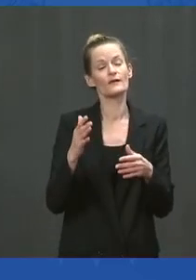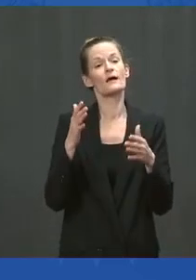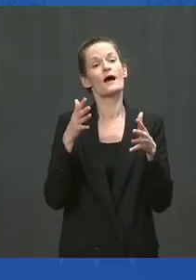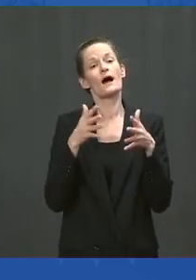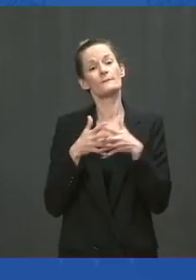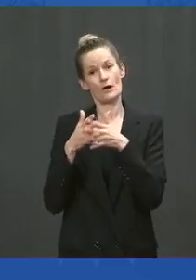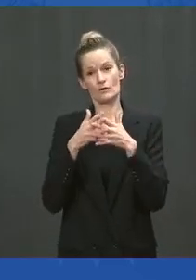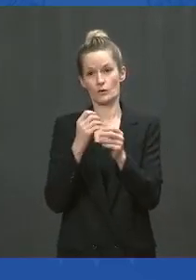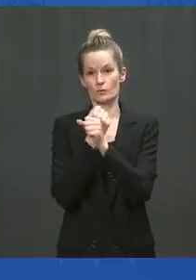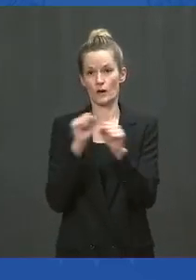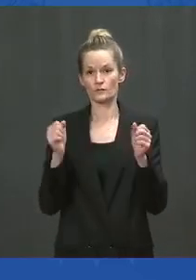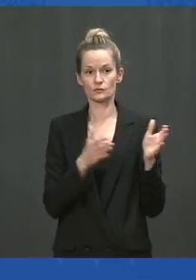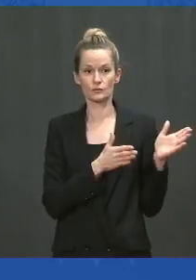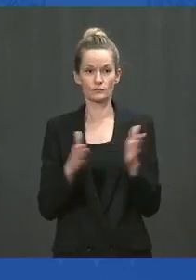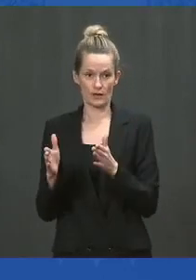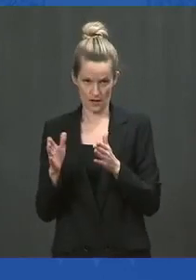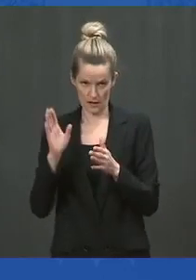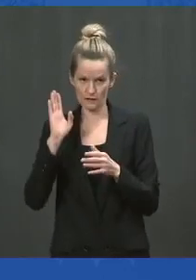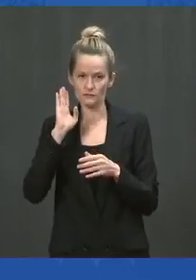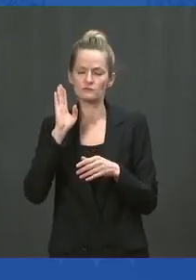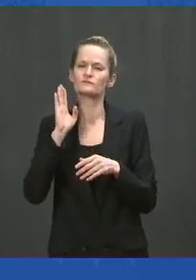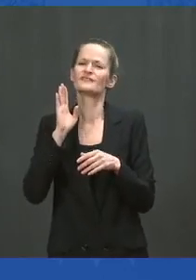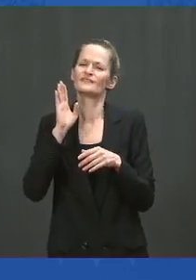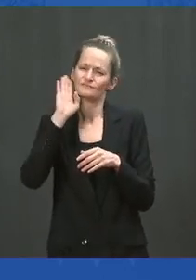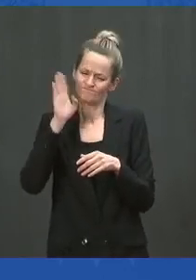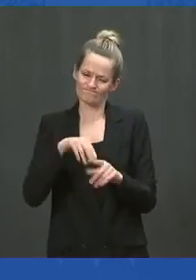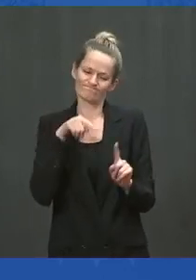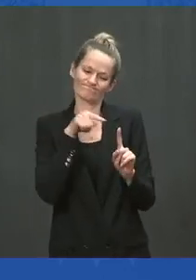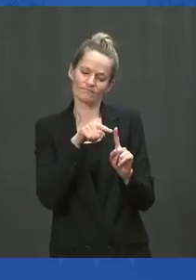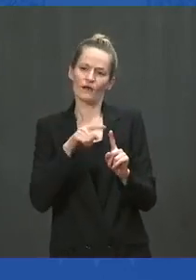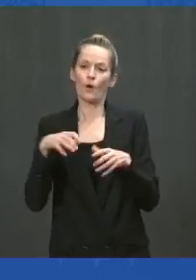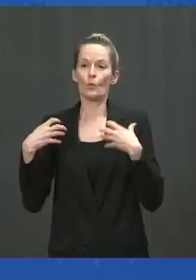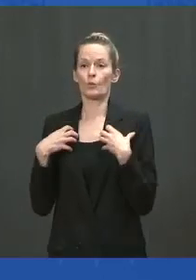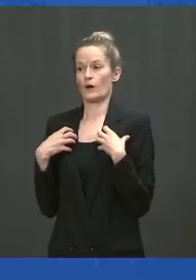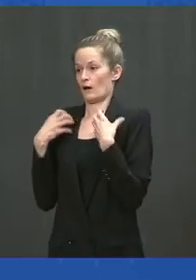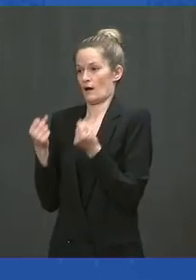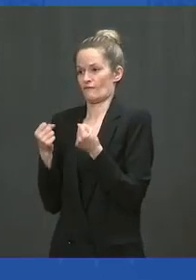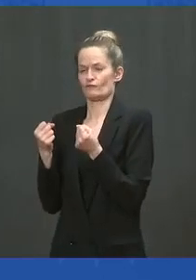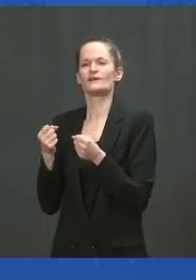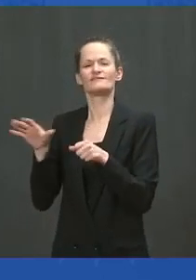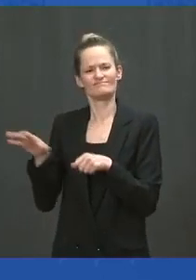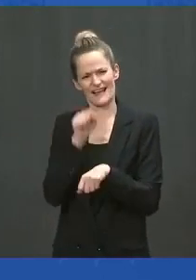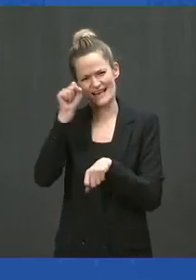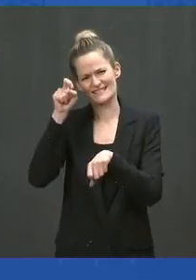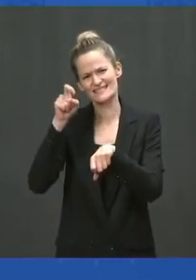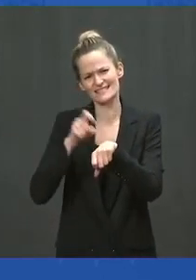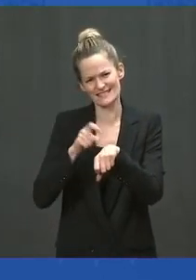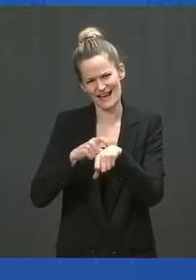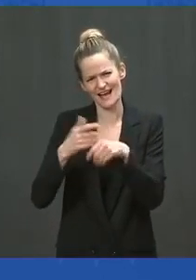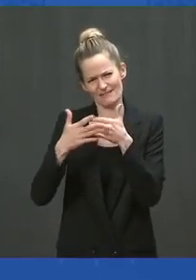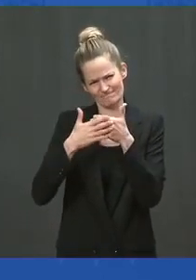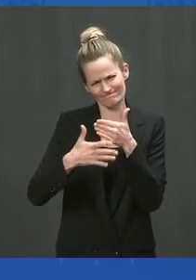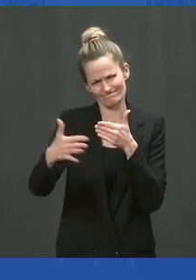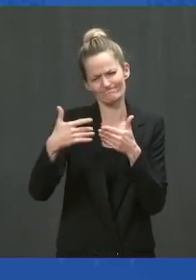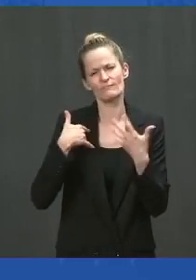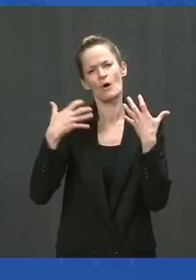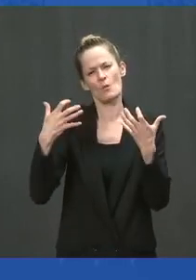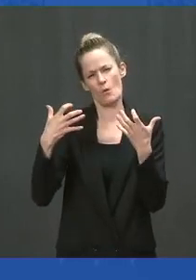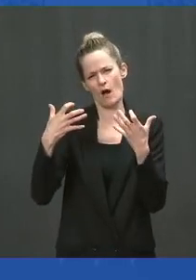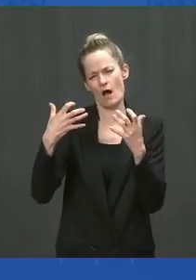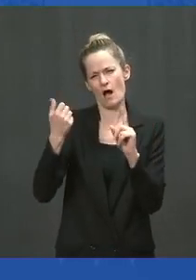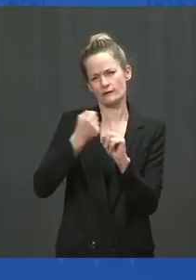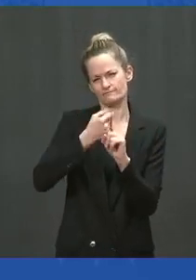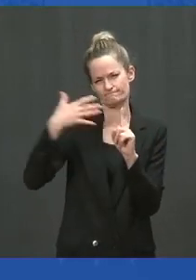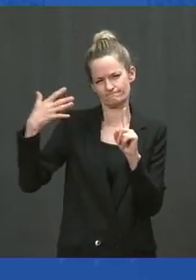time, that there'd be ups and downs. So let me outline today 6 specific actions people will see over the next few